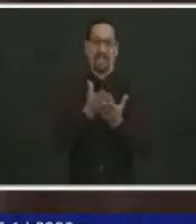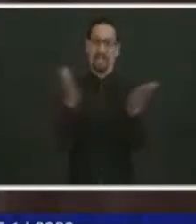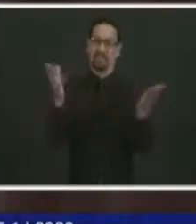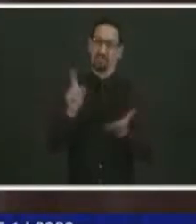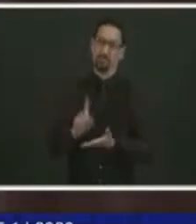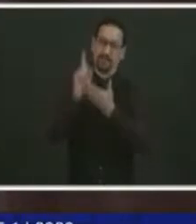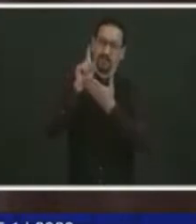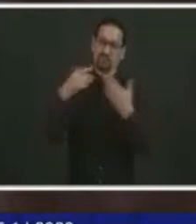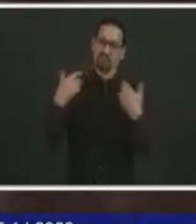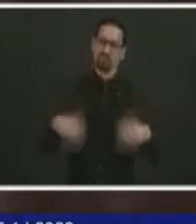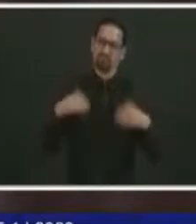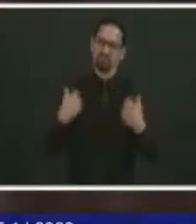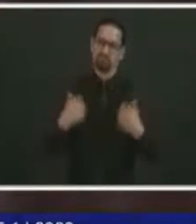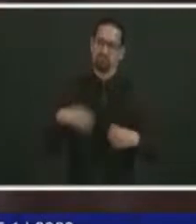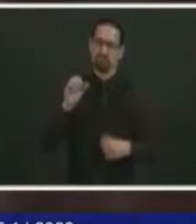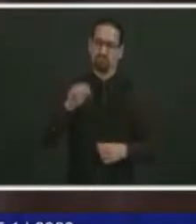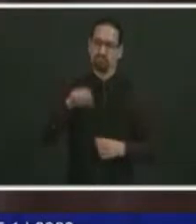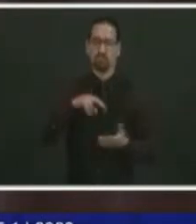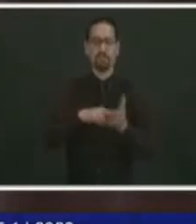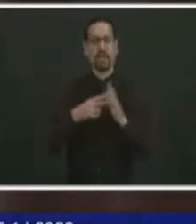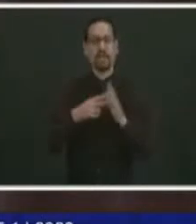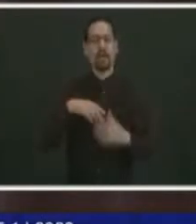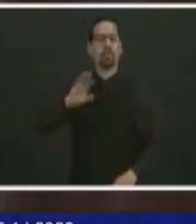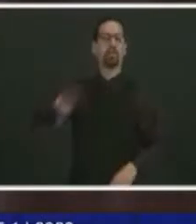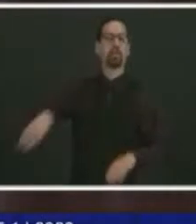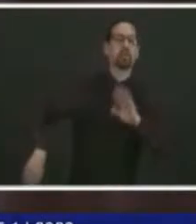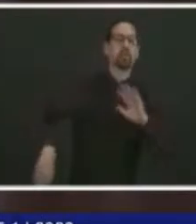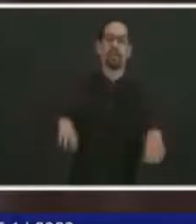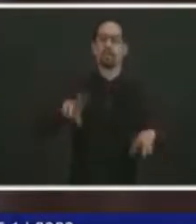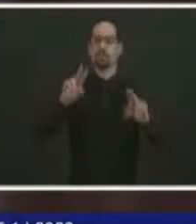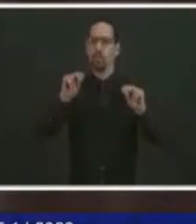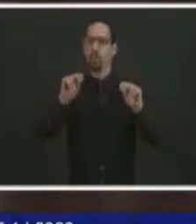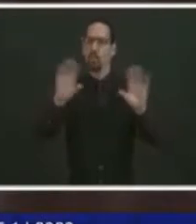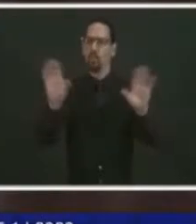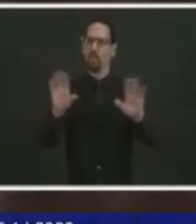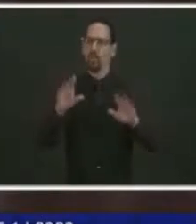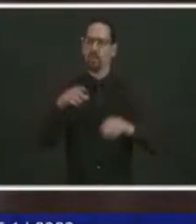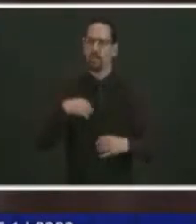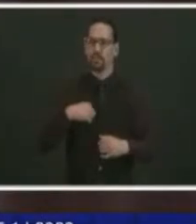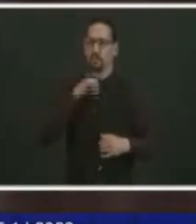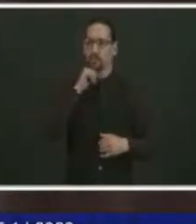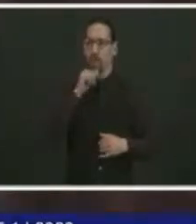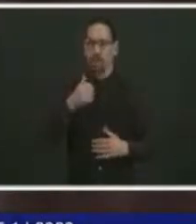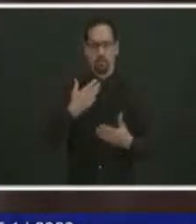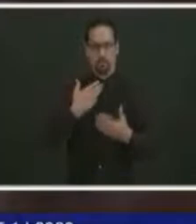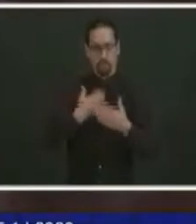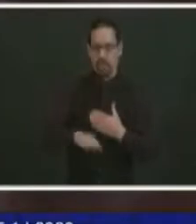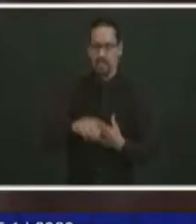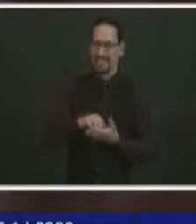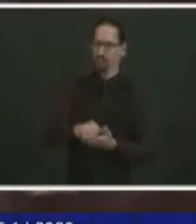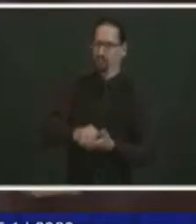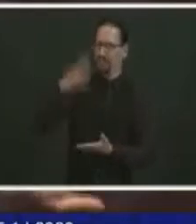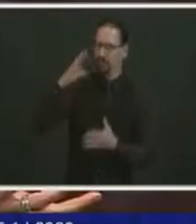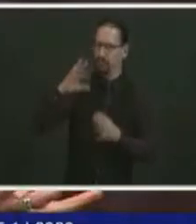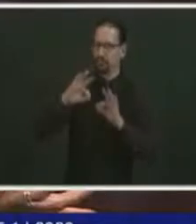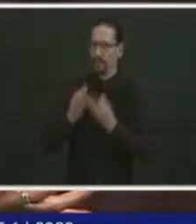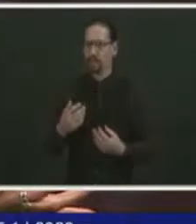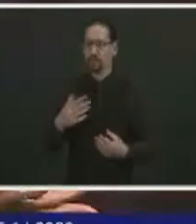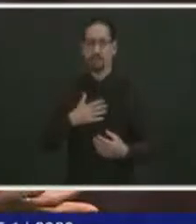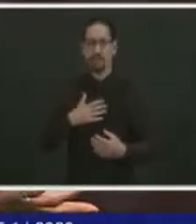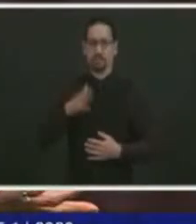hard I worked. Yeah, you're right. I wasn't born wealthy. I didn't have a lot of those advantages that a lot of other people